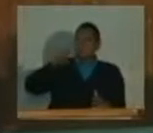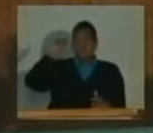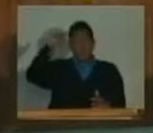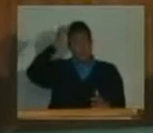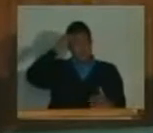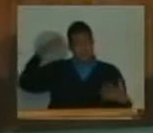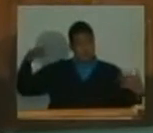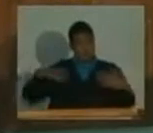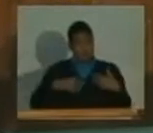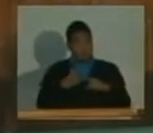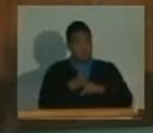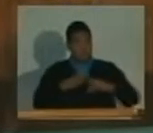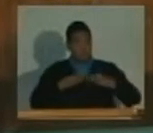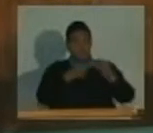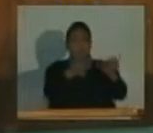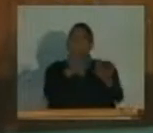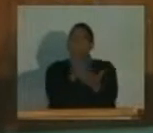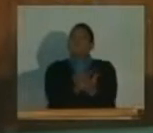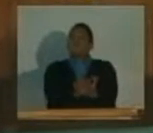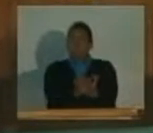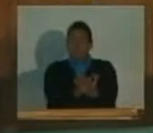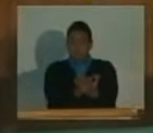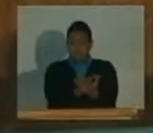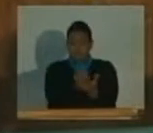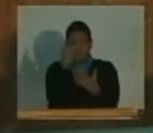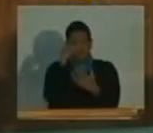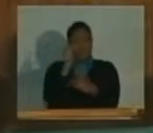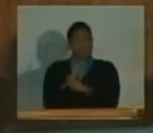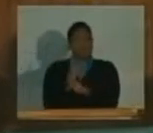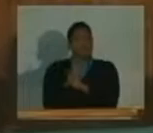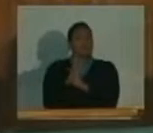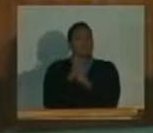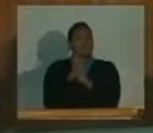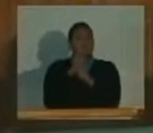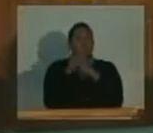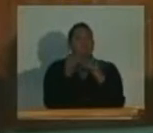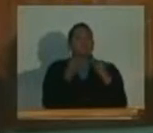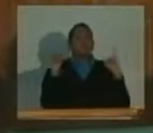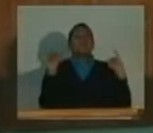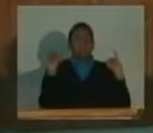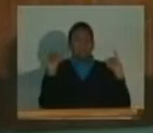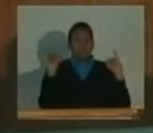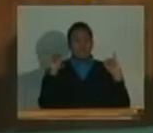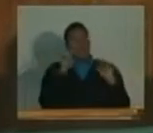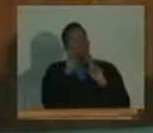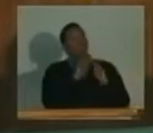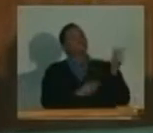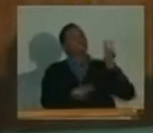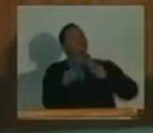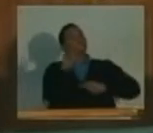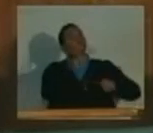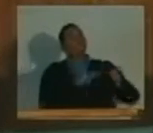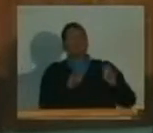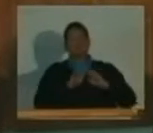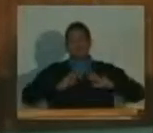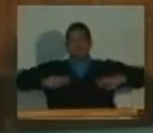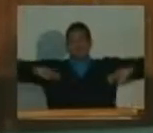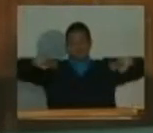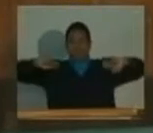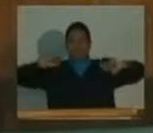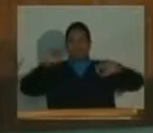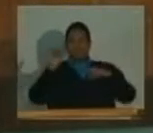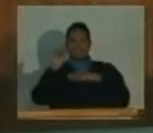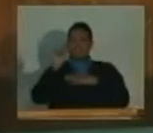cabinet had given approval for the retention of an independent oversight tribunal